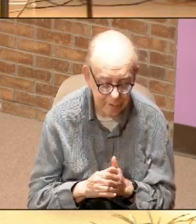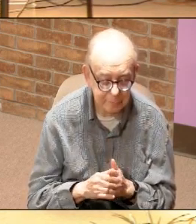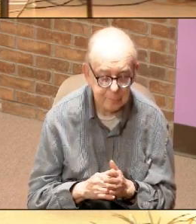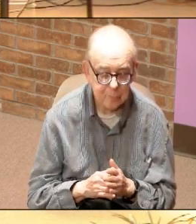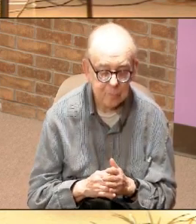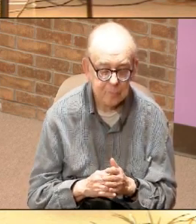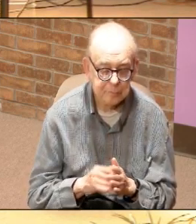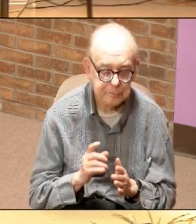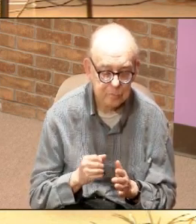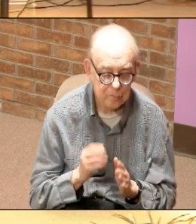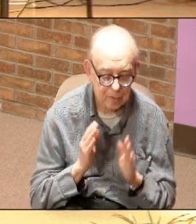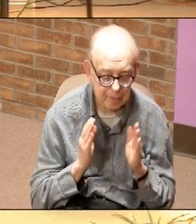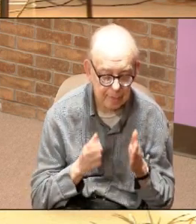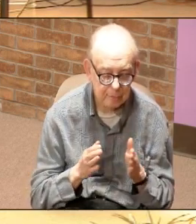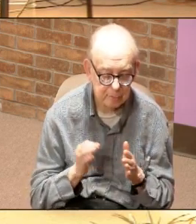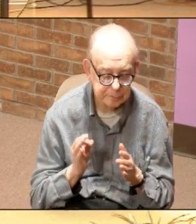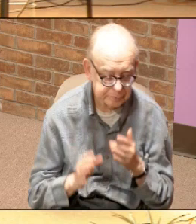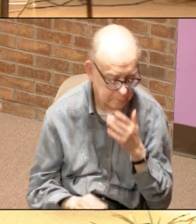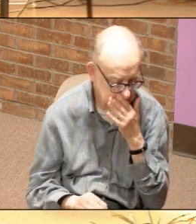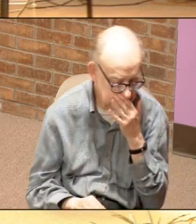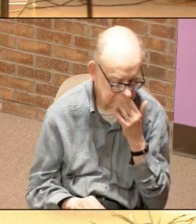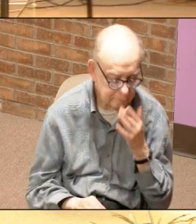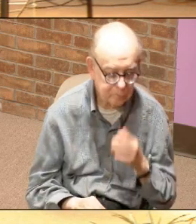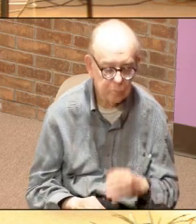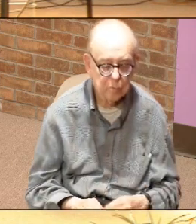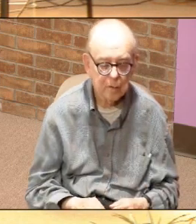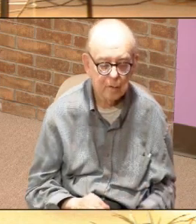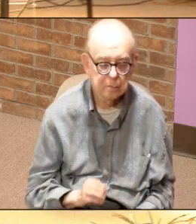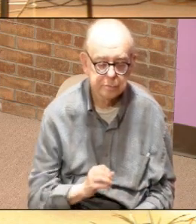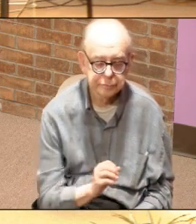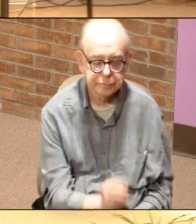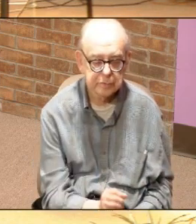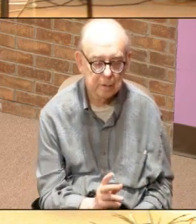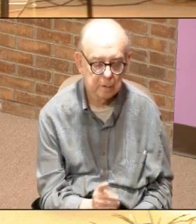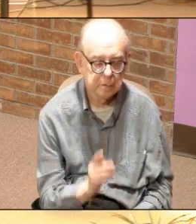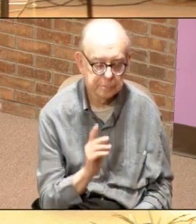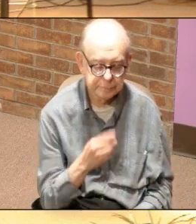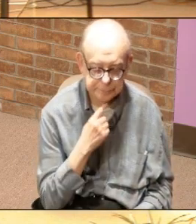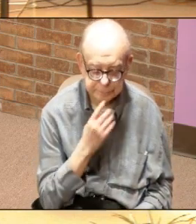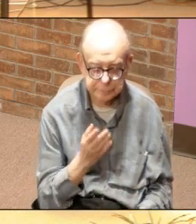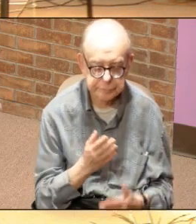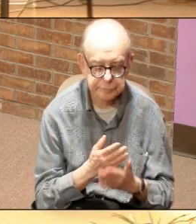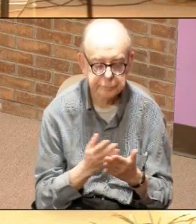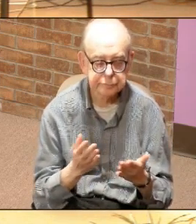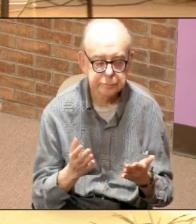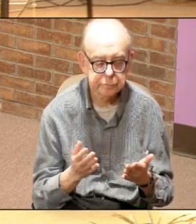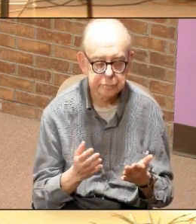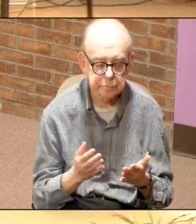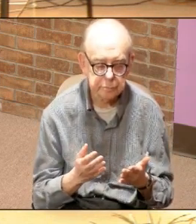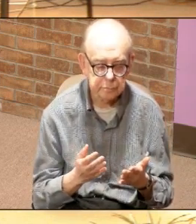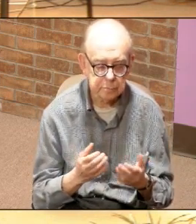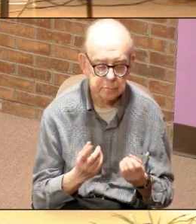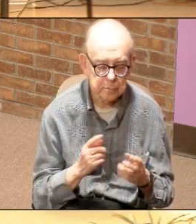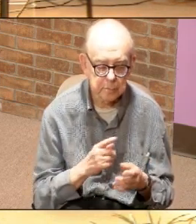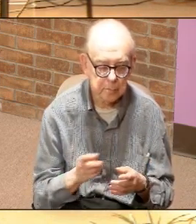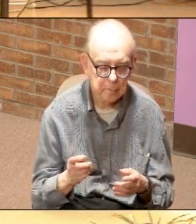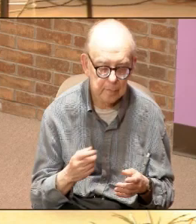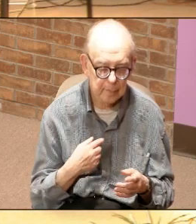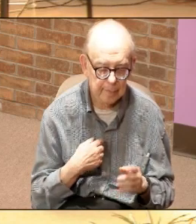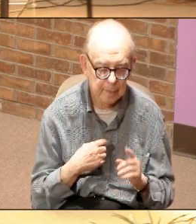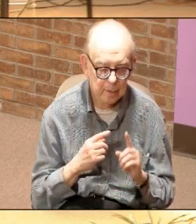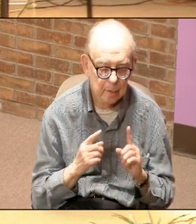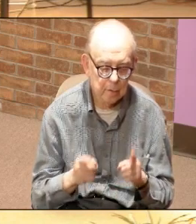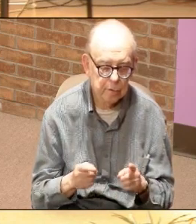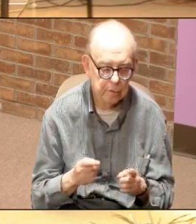so you need to listen to me. Okay? Can I also tell you something? How many of you go by